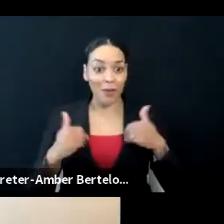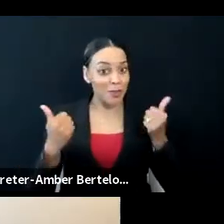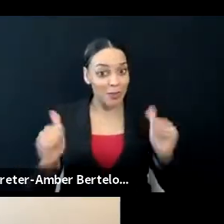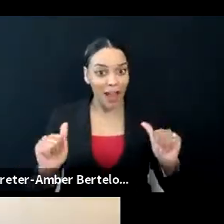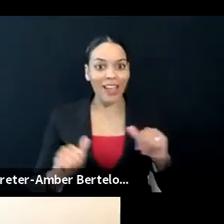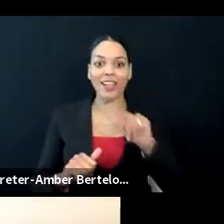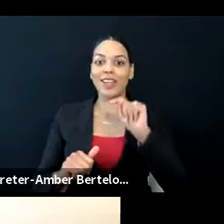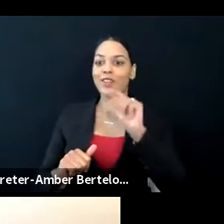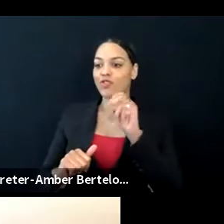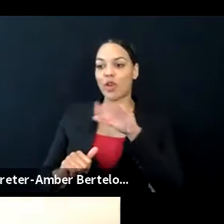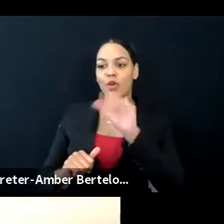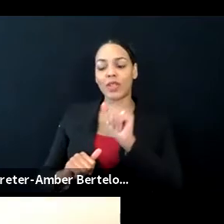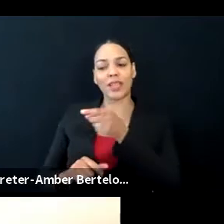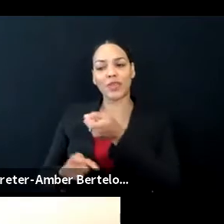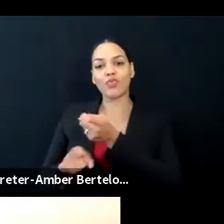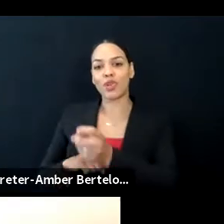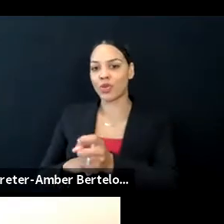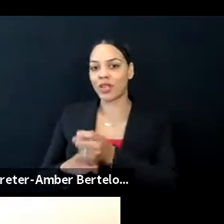he ruined the color purple.